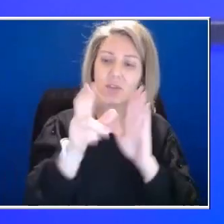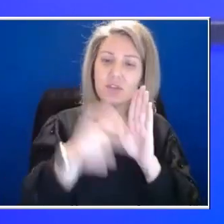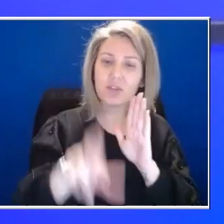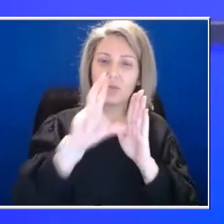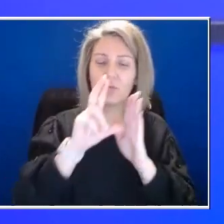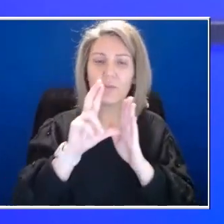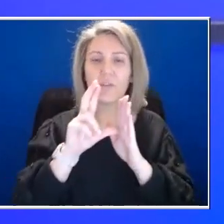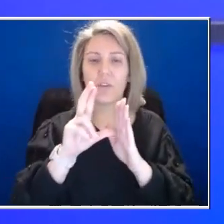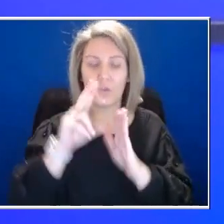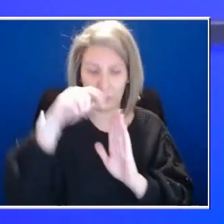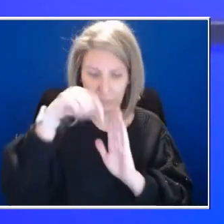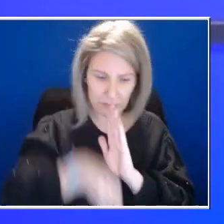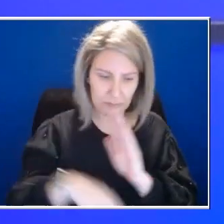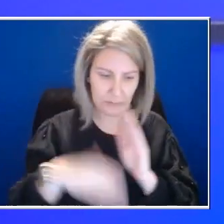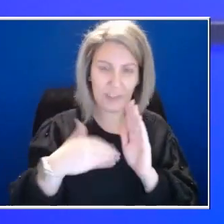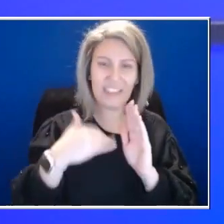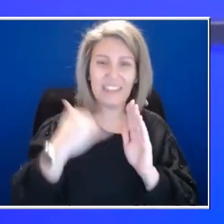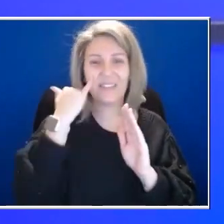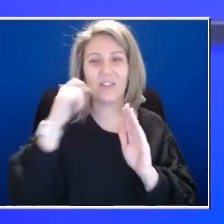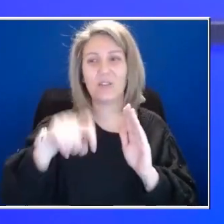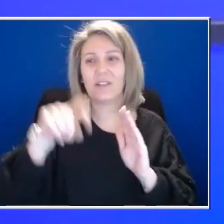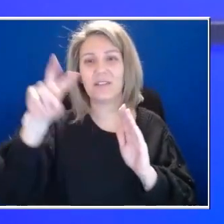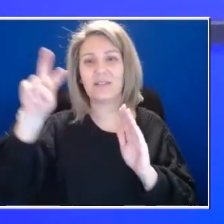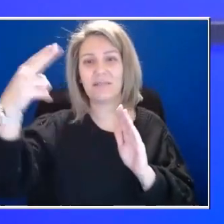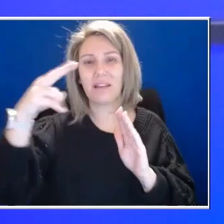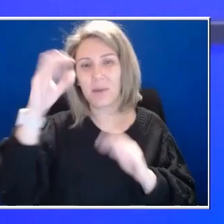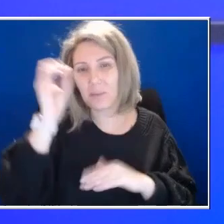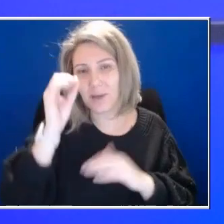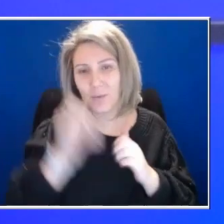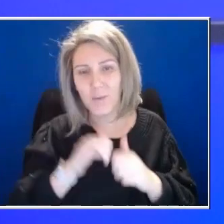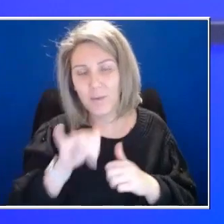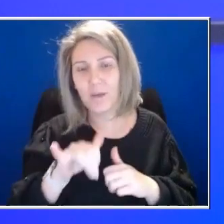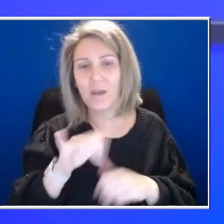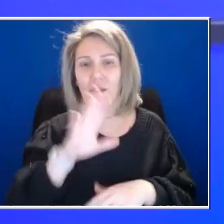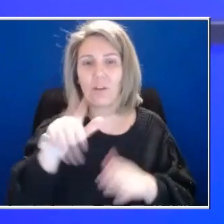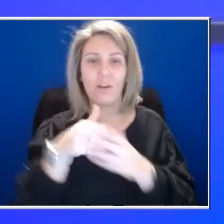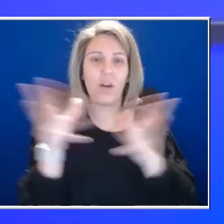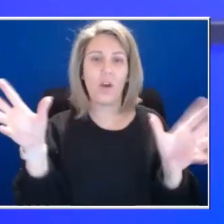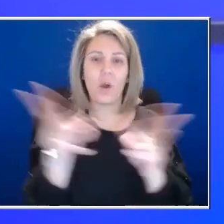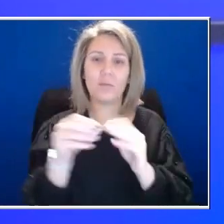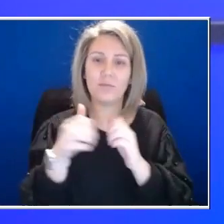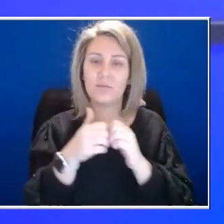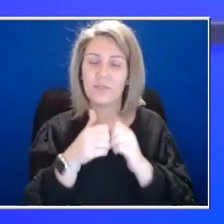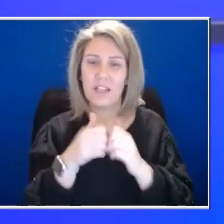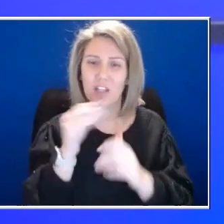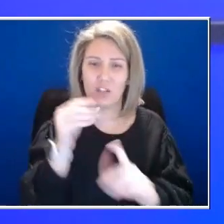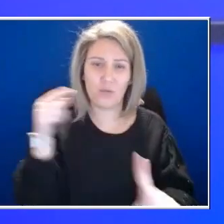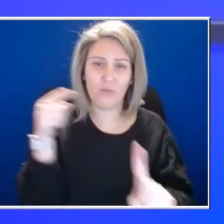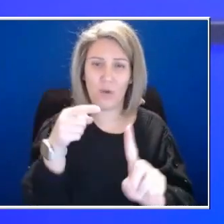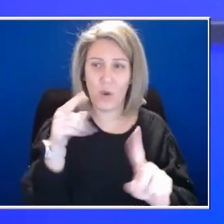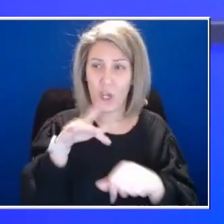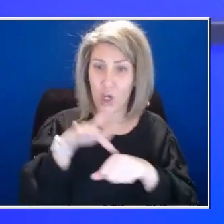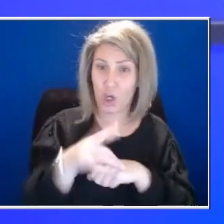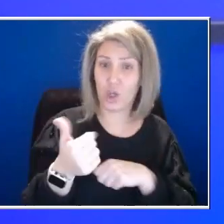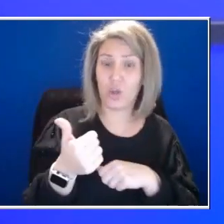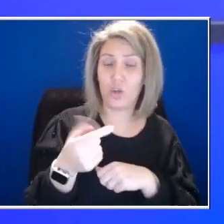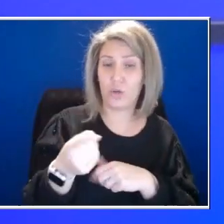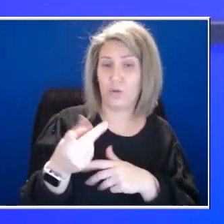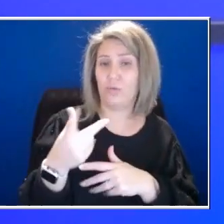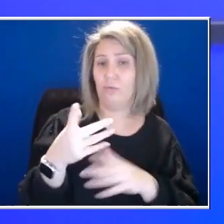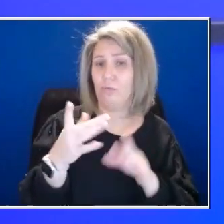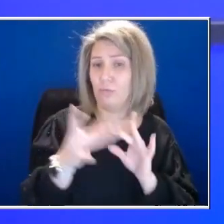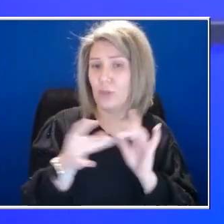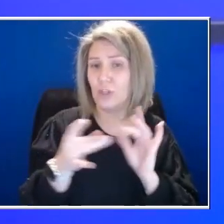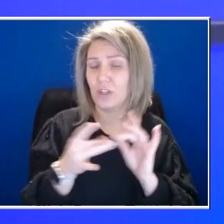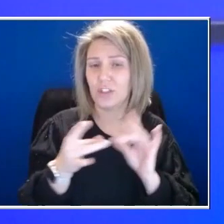need second opinions on that as well. They all kind of come together. And to your point earlier that you made, an enlarged